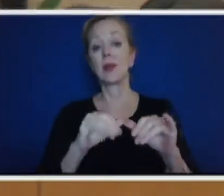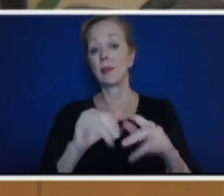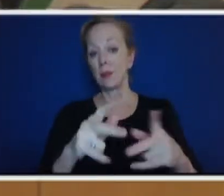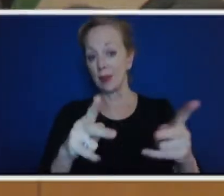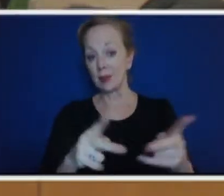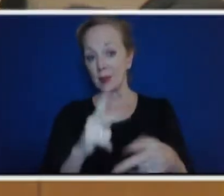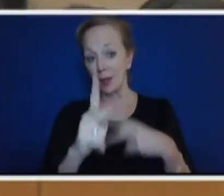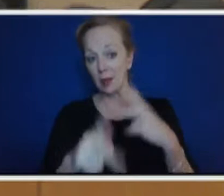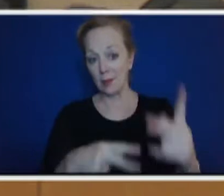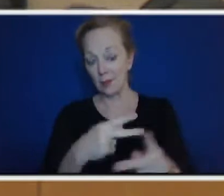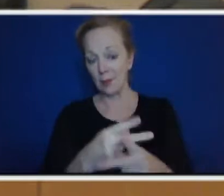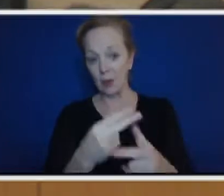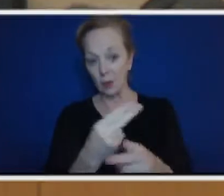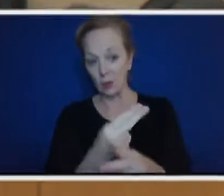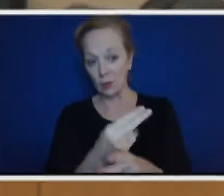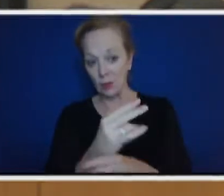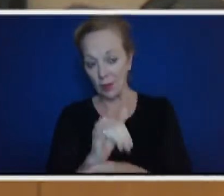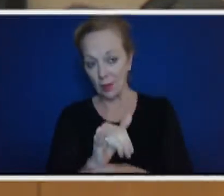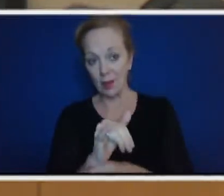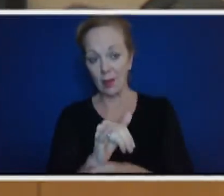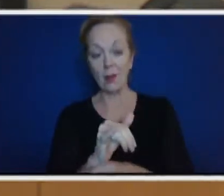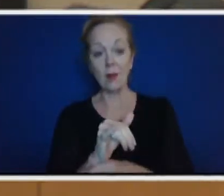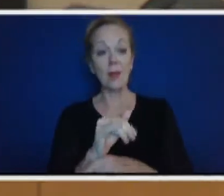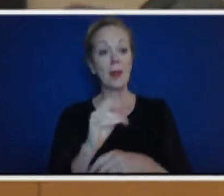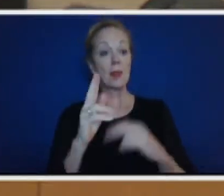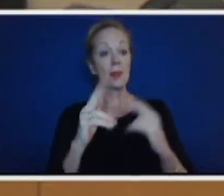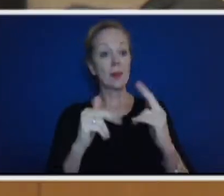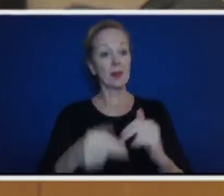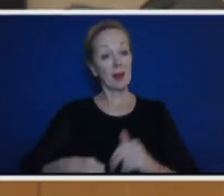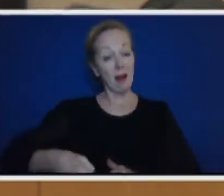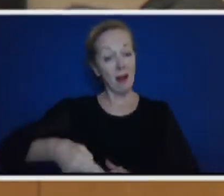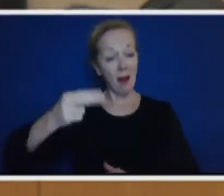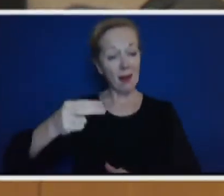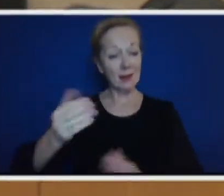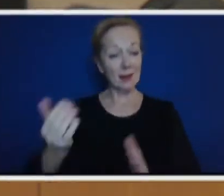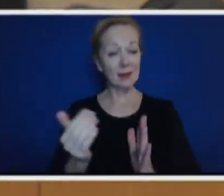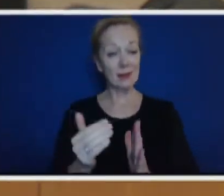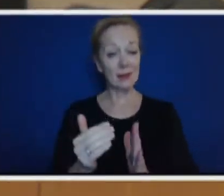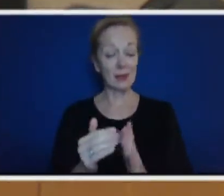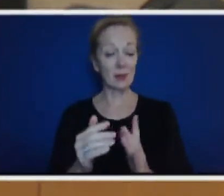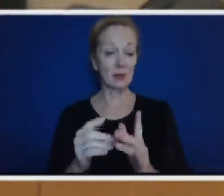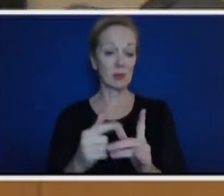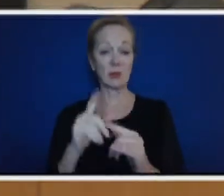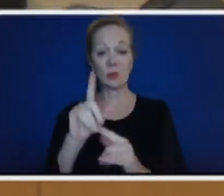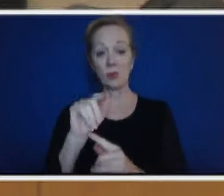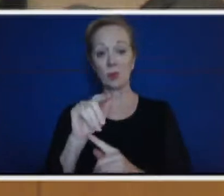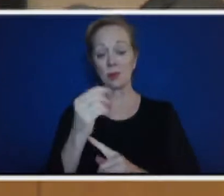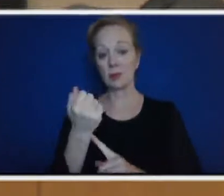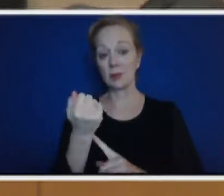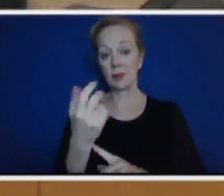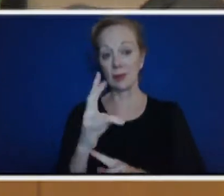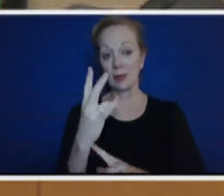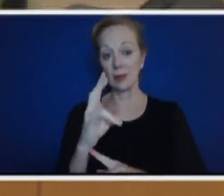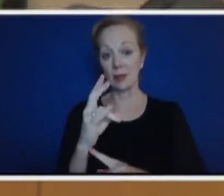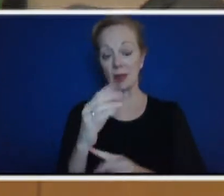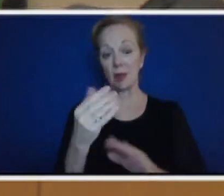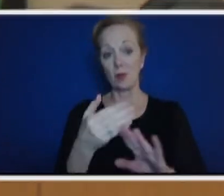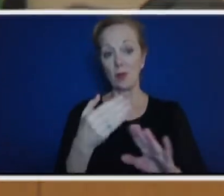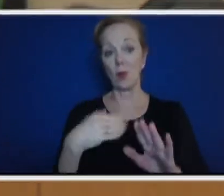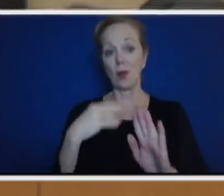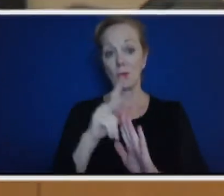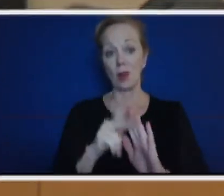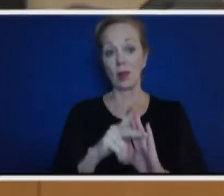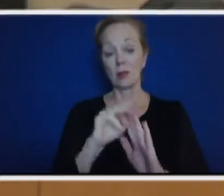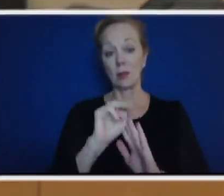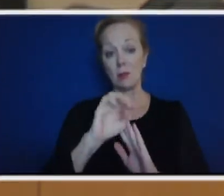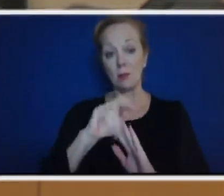as uses go. The building height that, again, was entitled back in 2017 before we had our policy map would